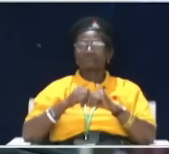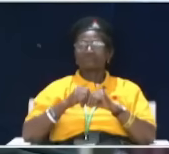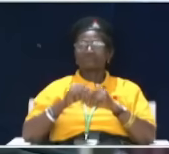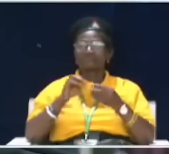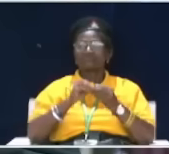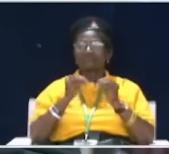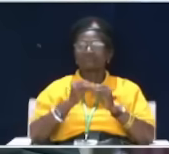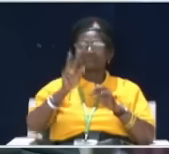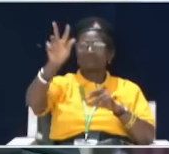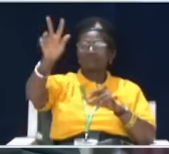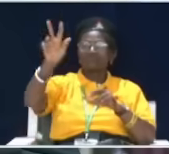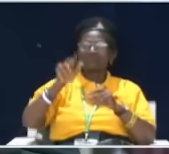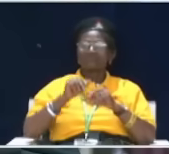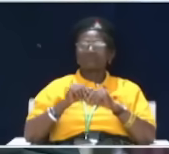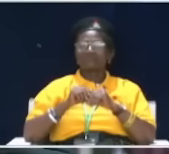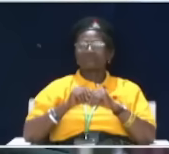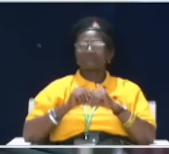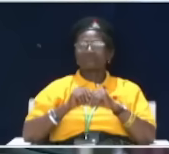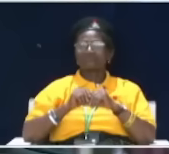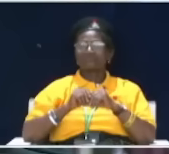Number three. Eketa.